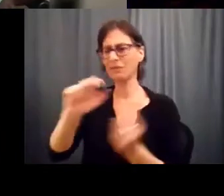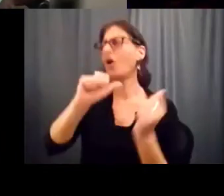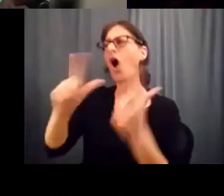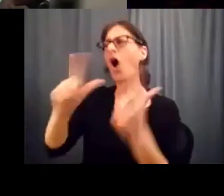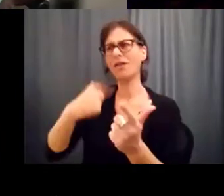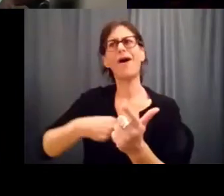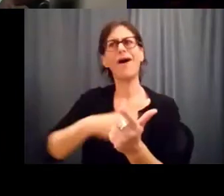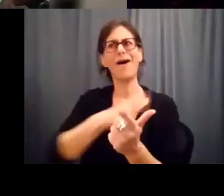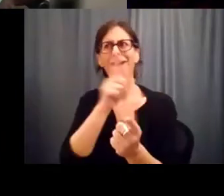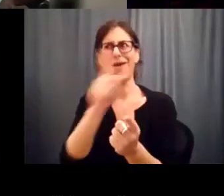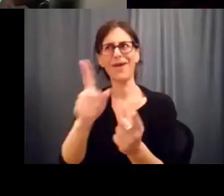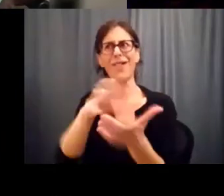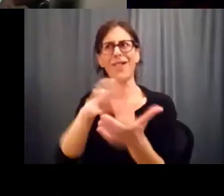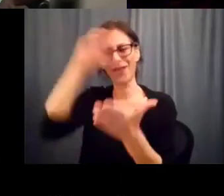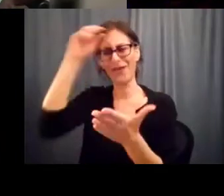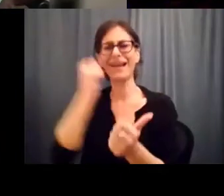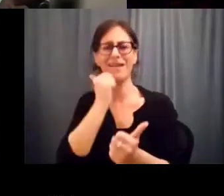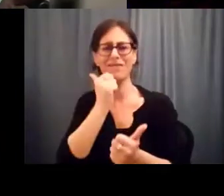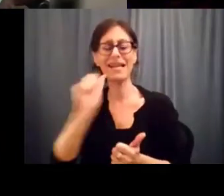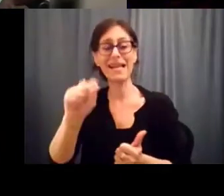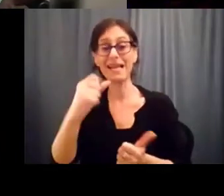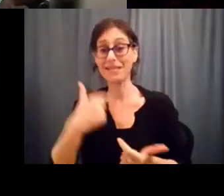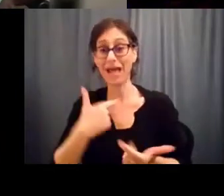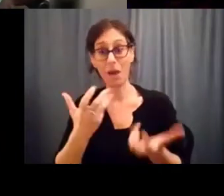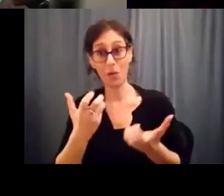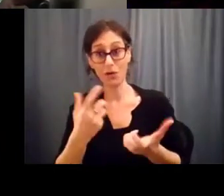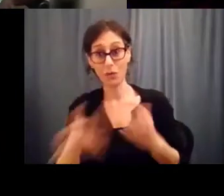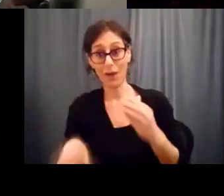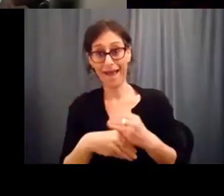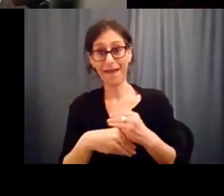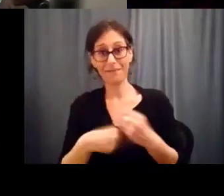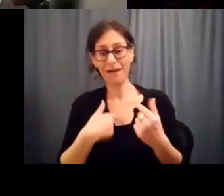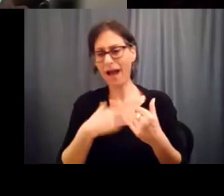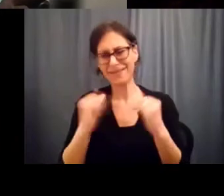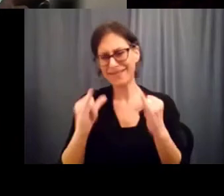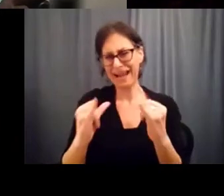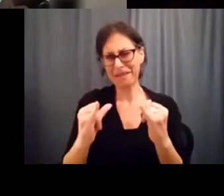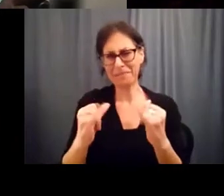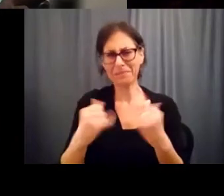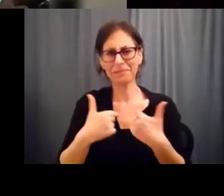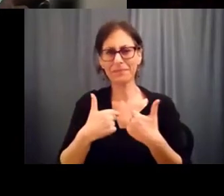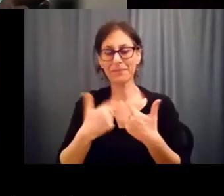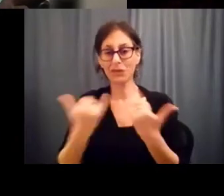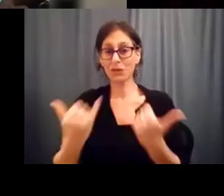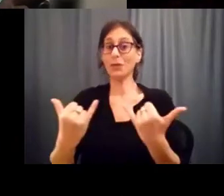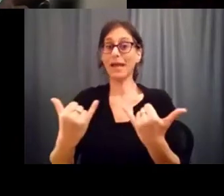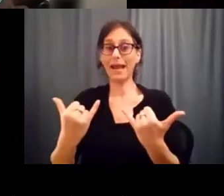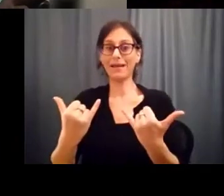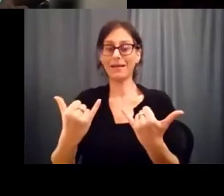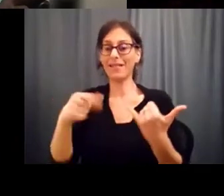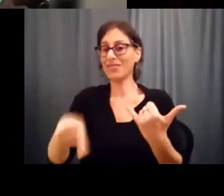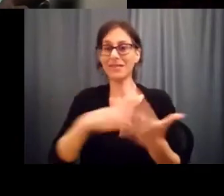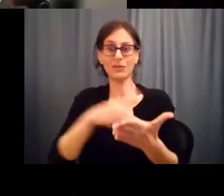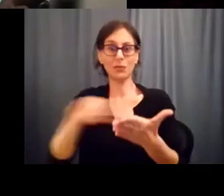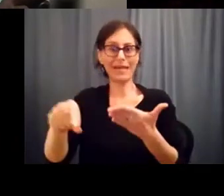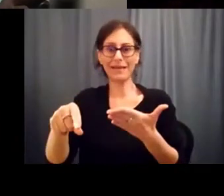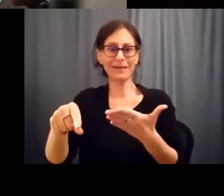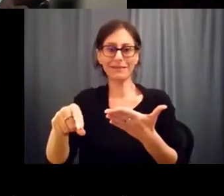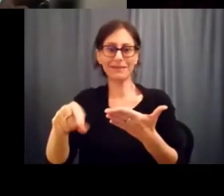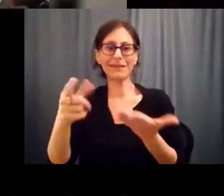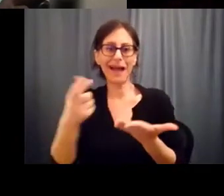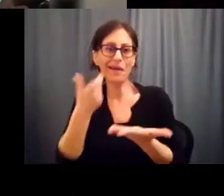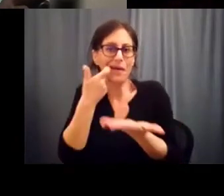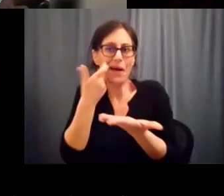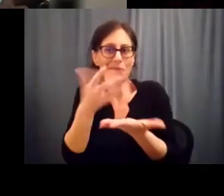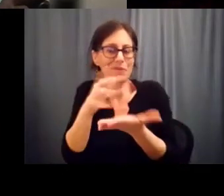just wanted to say that, because I am too. Today, I mean, this week, you know, I was